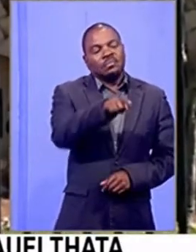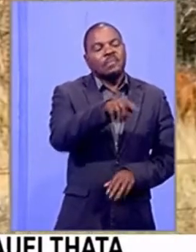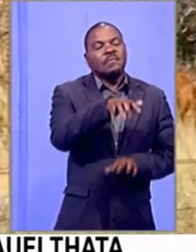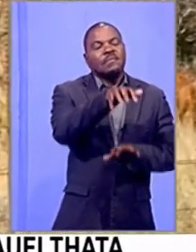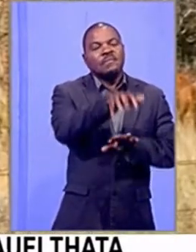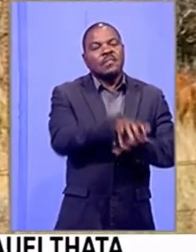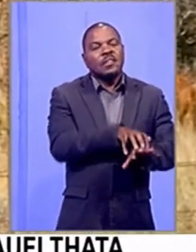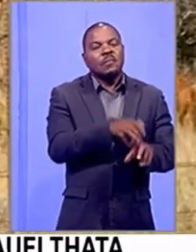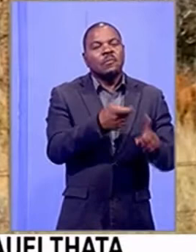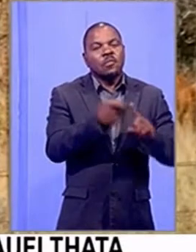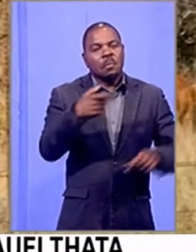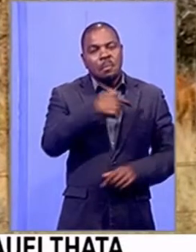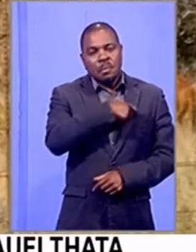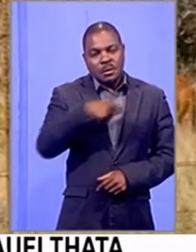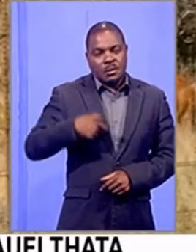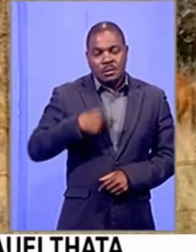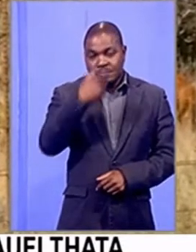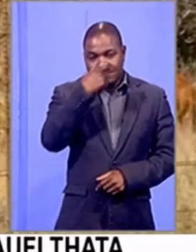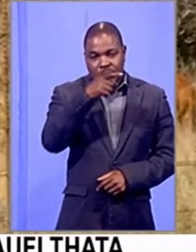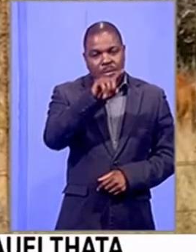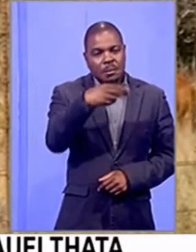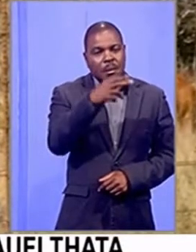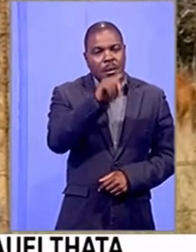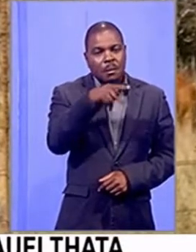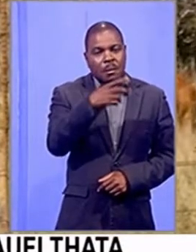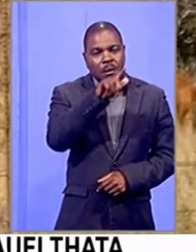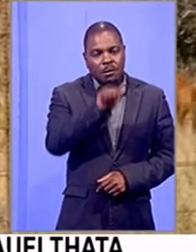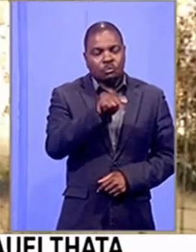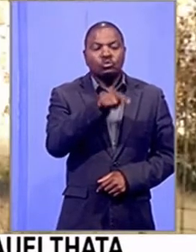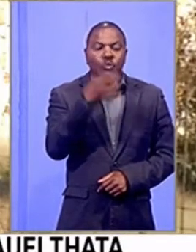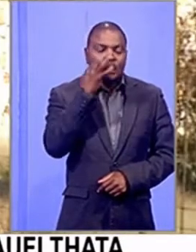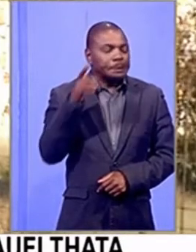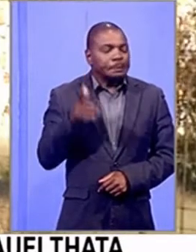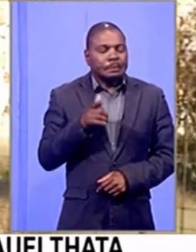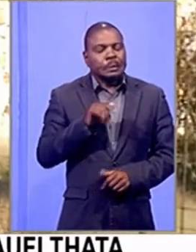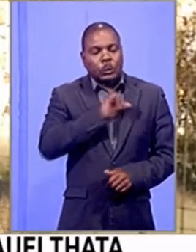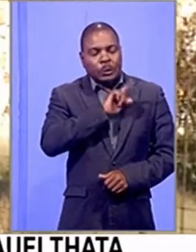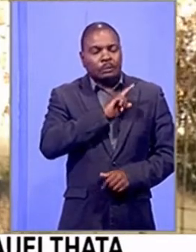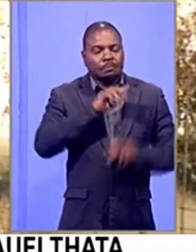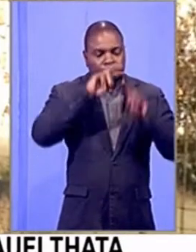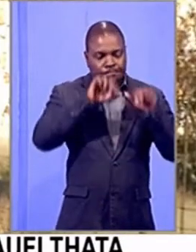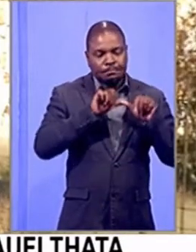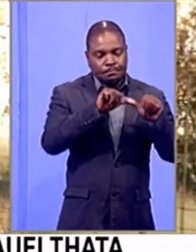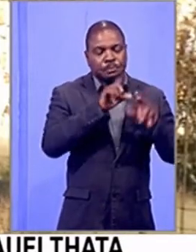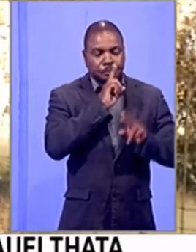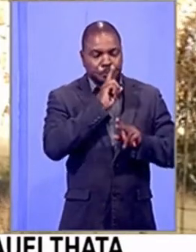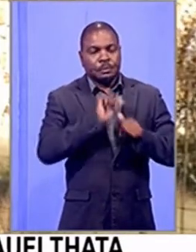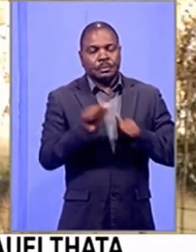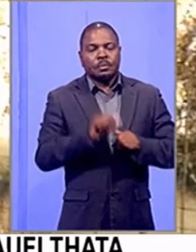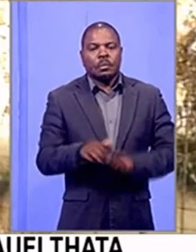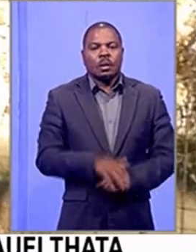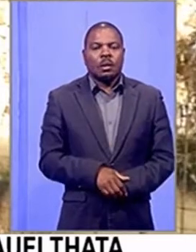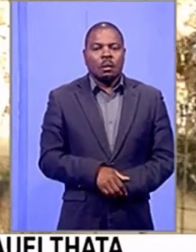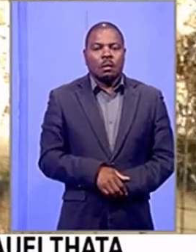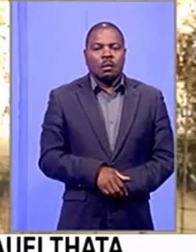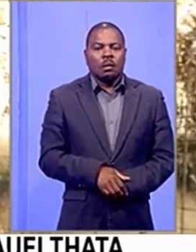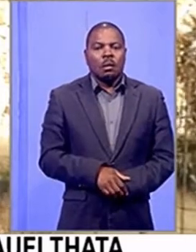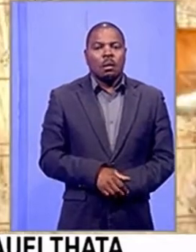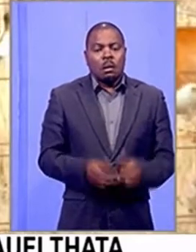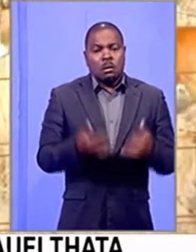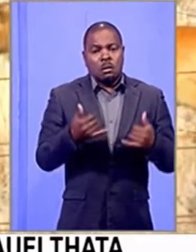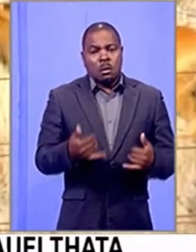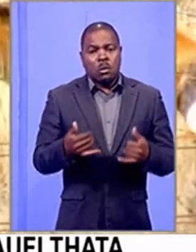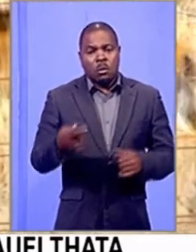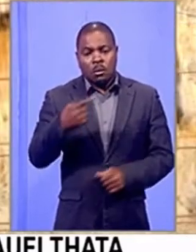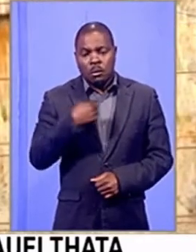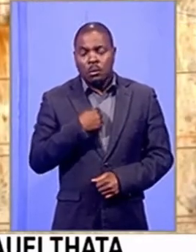e tsitseng dipuopuo ya phalaphala ka maitlhomo go sireletsa dipatlisiso mo kgetsing eo. Let me not indicate